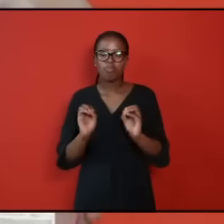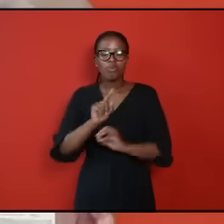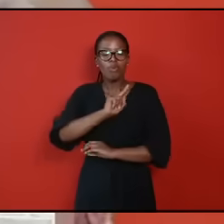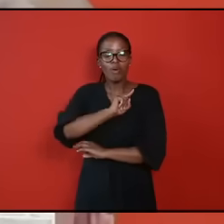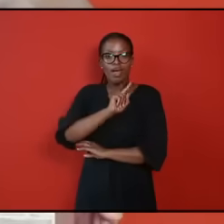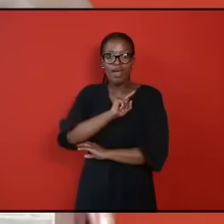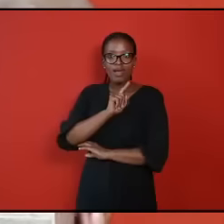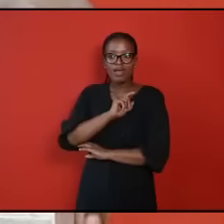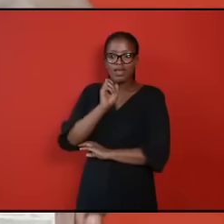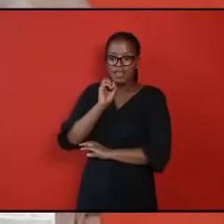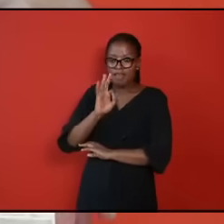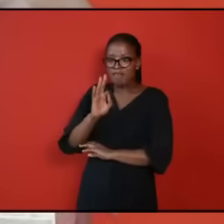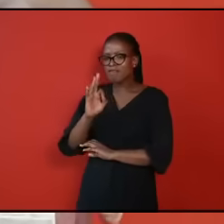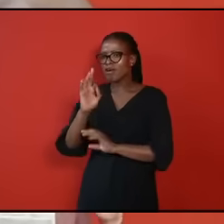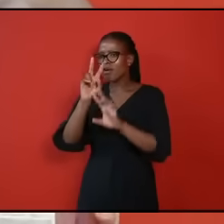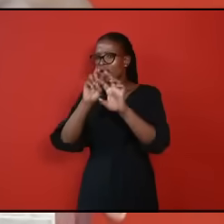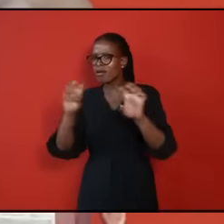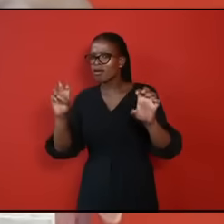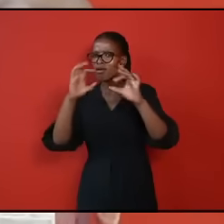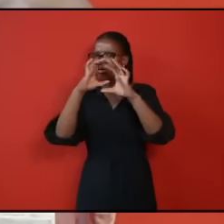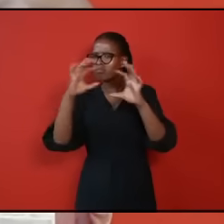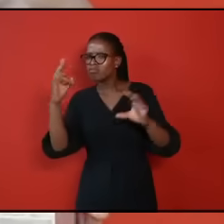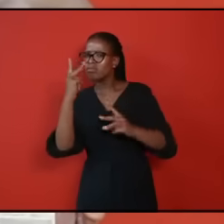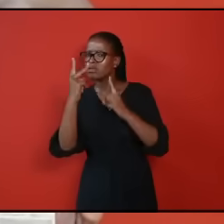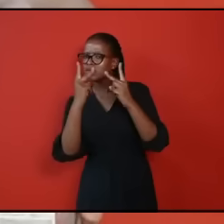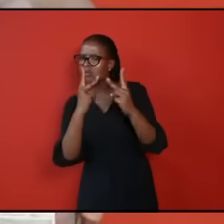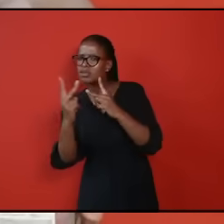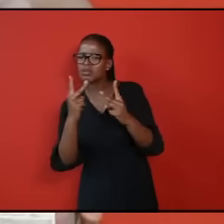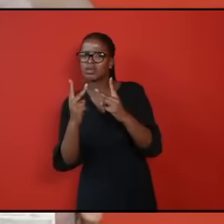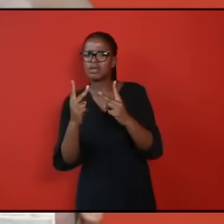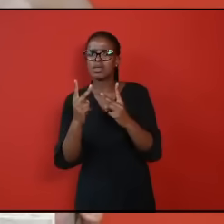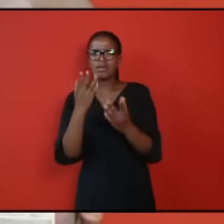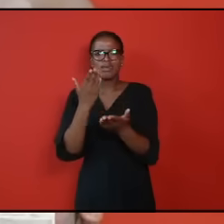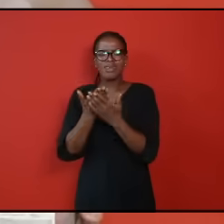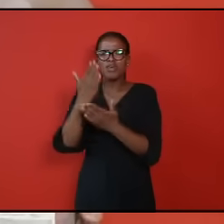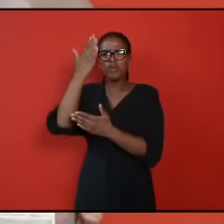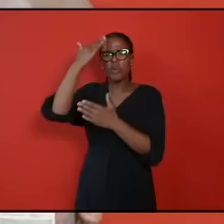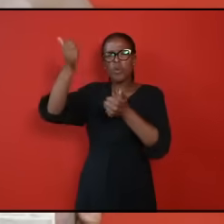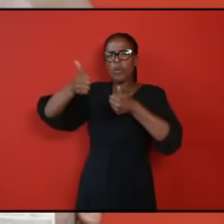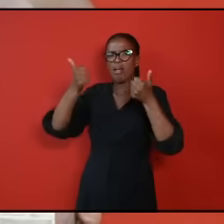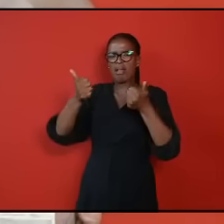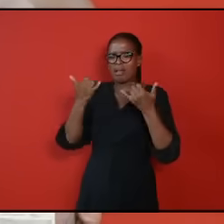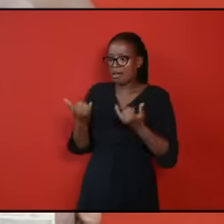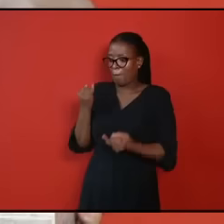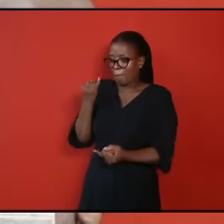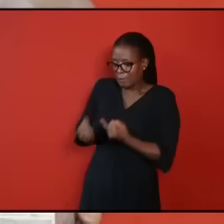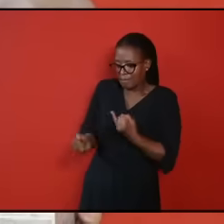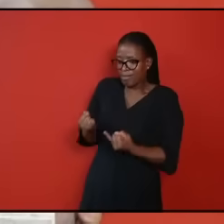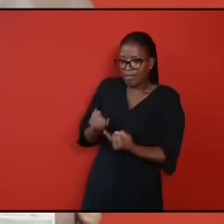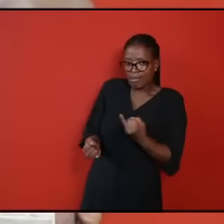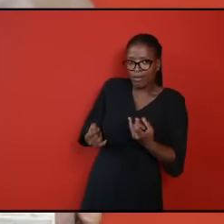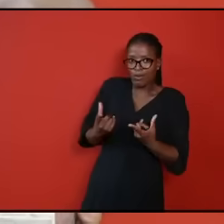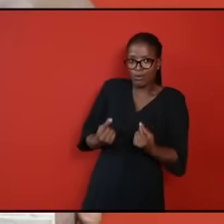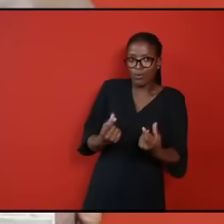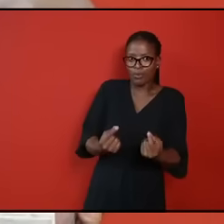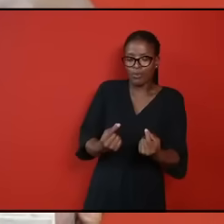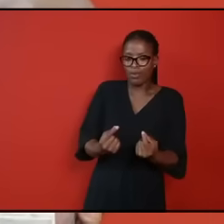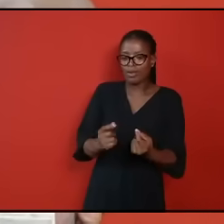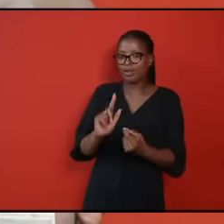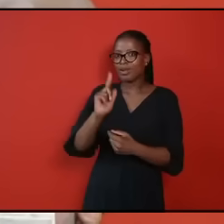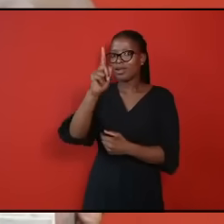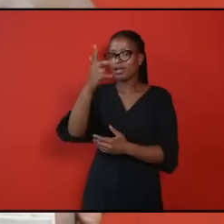Because if he had read the sins of incumbency, he will not commit the simple mistakes that he's committing, which he will later regret.